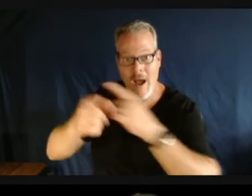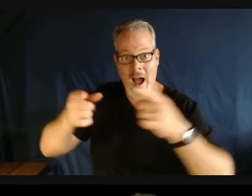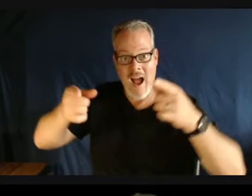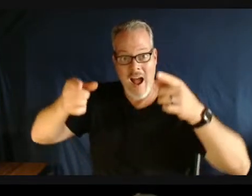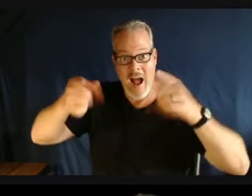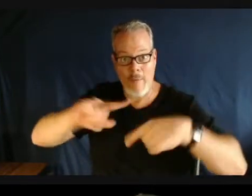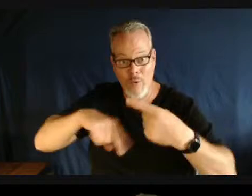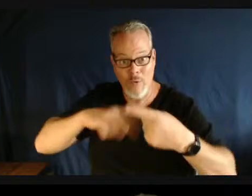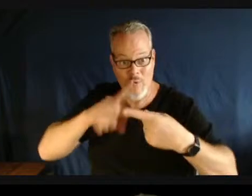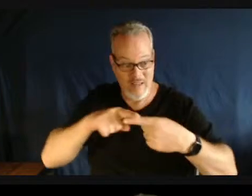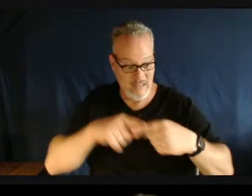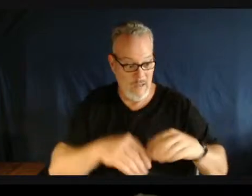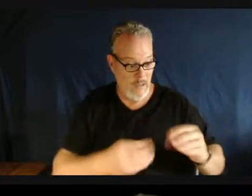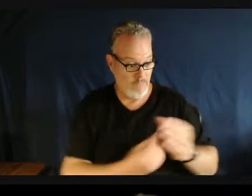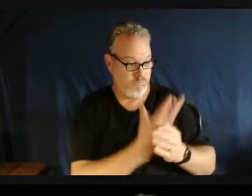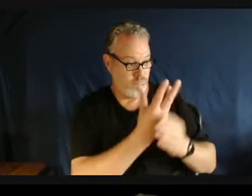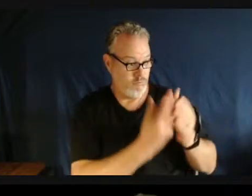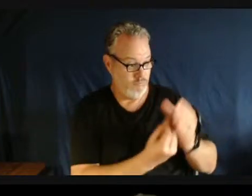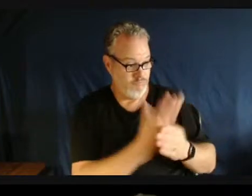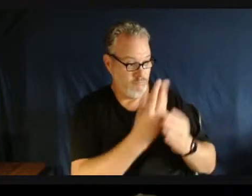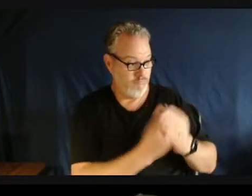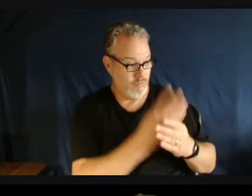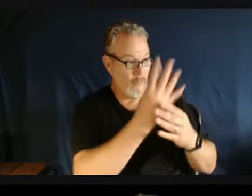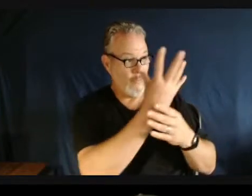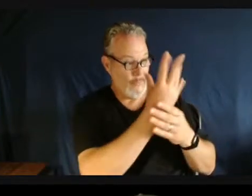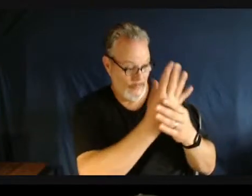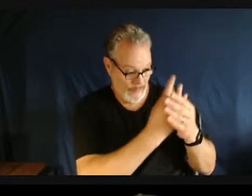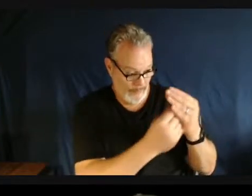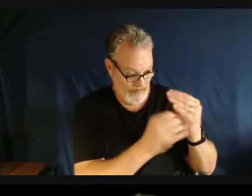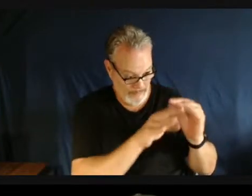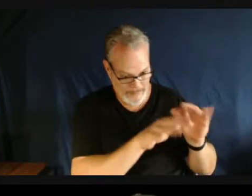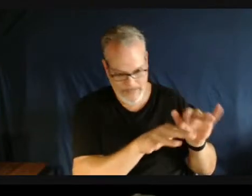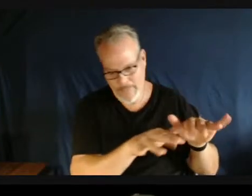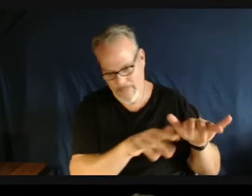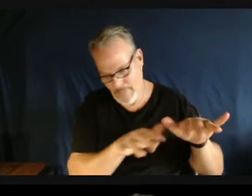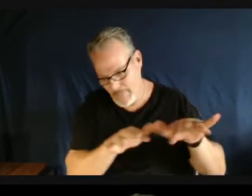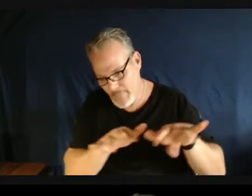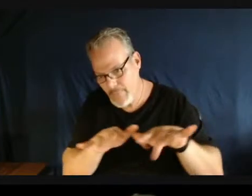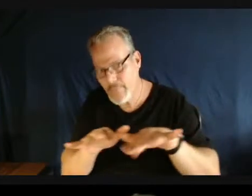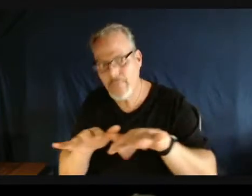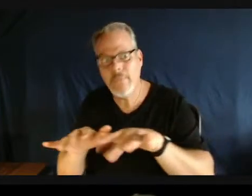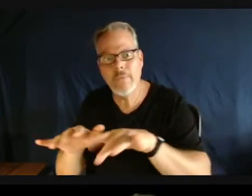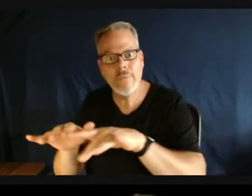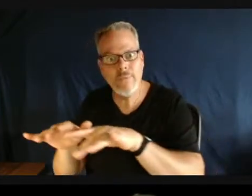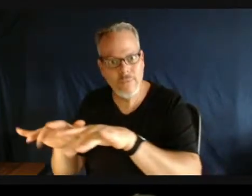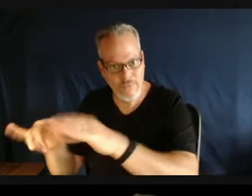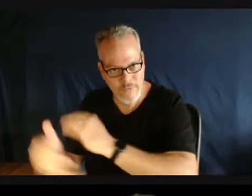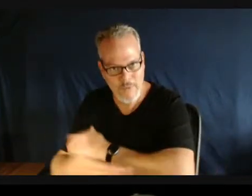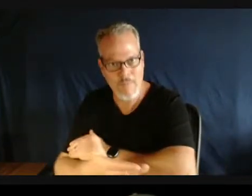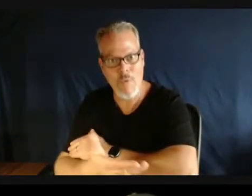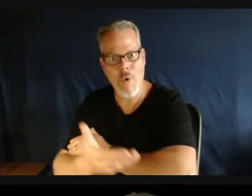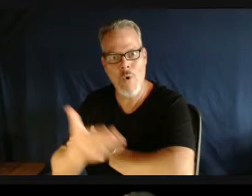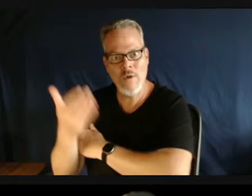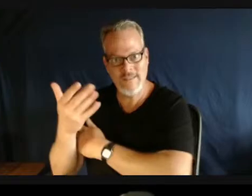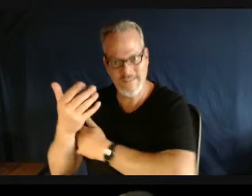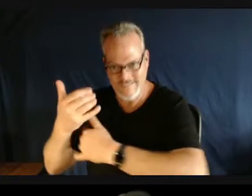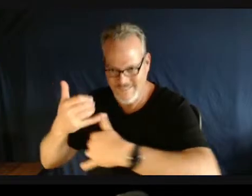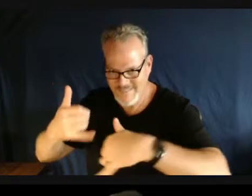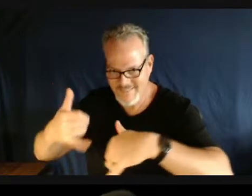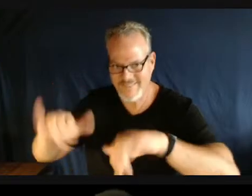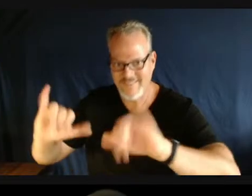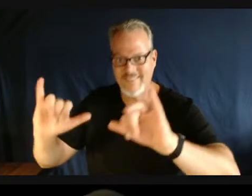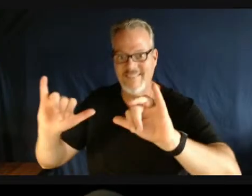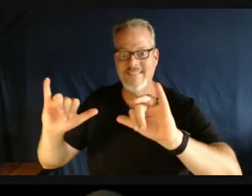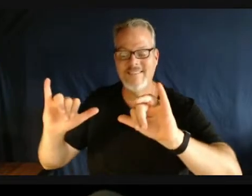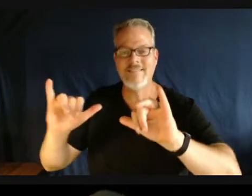crater floor that continued through this morning. So here they are in the foreground once again, showing that magma is actually injecting below the